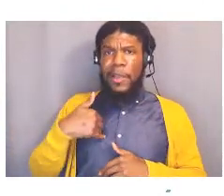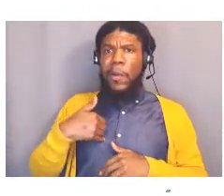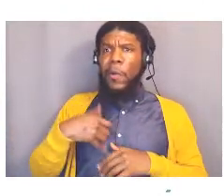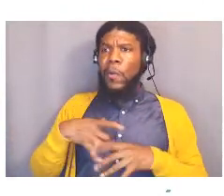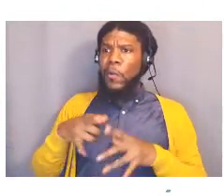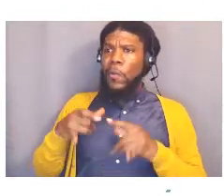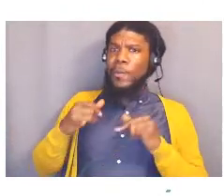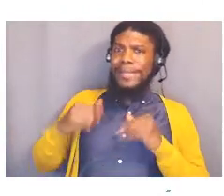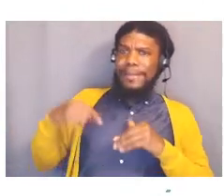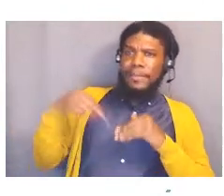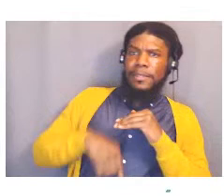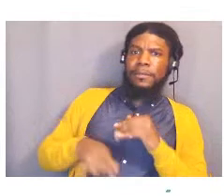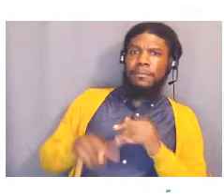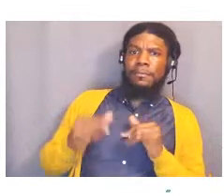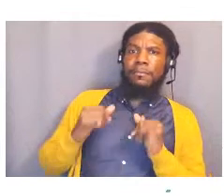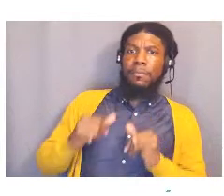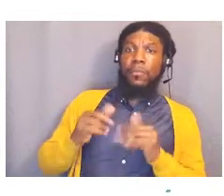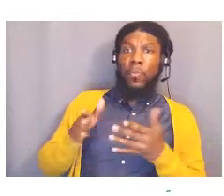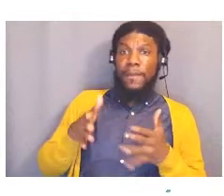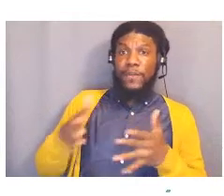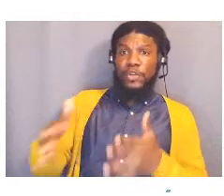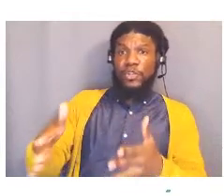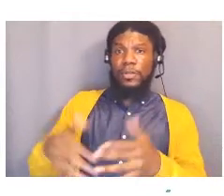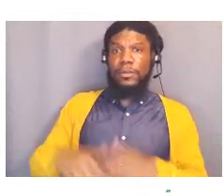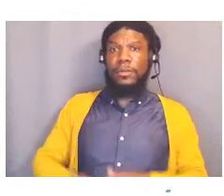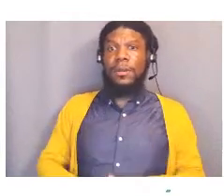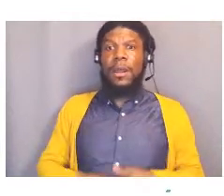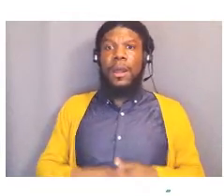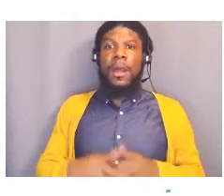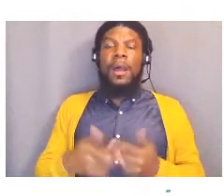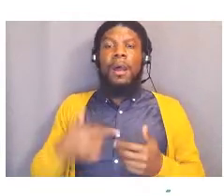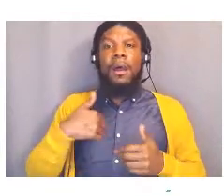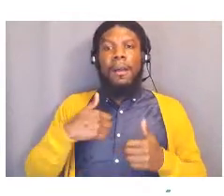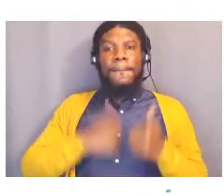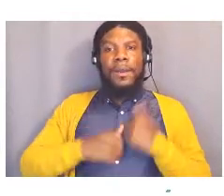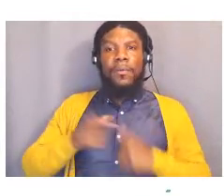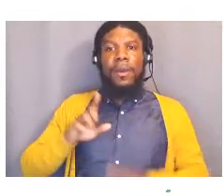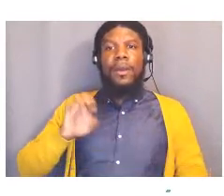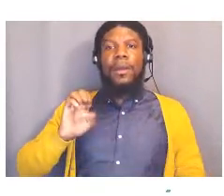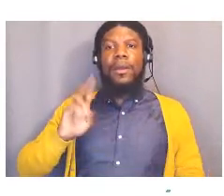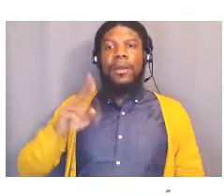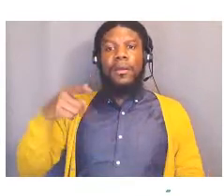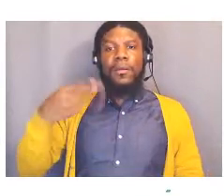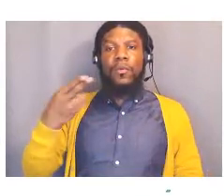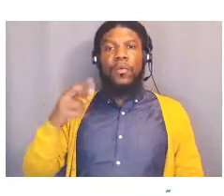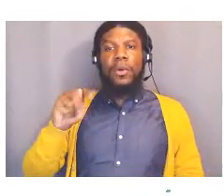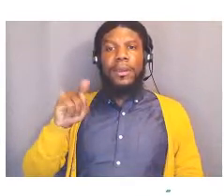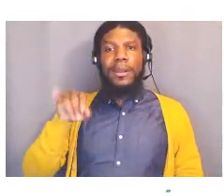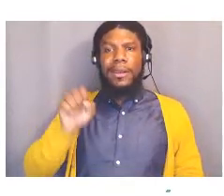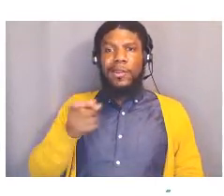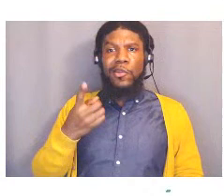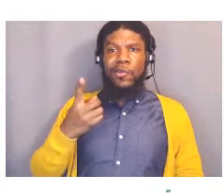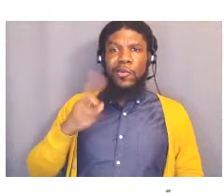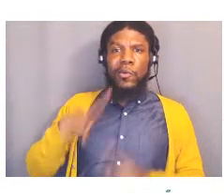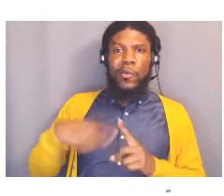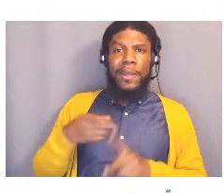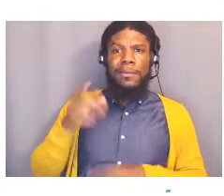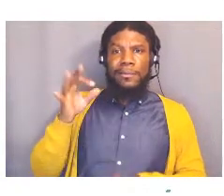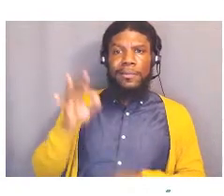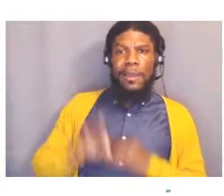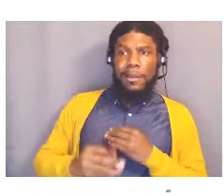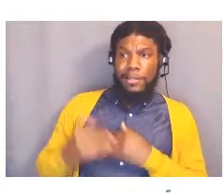rivers. I bathed in the Euphrates when the dawn was young. I built